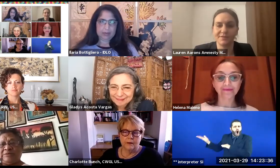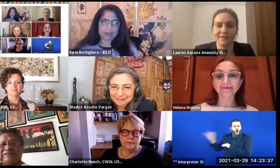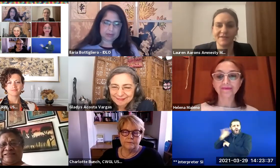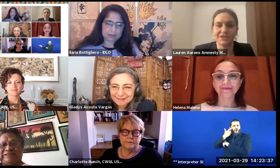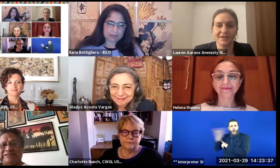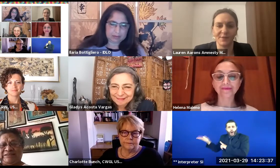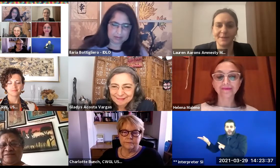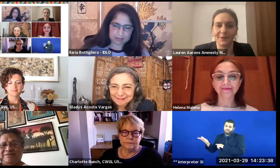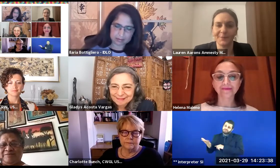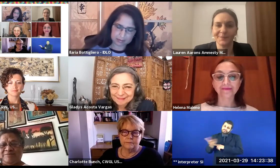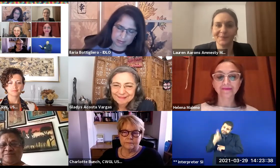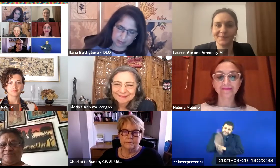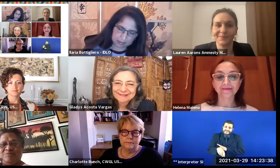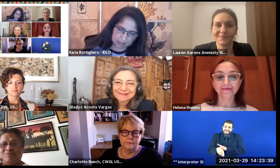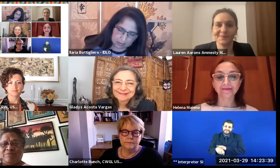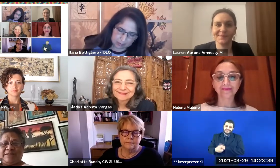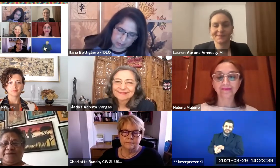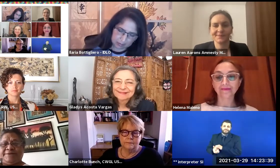question in before we finish, if we're able.